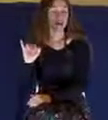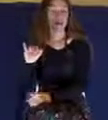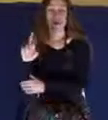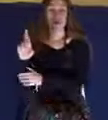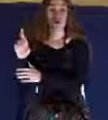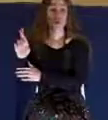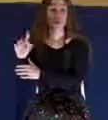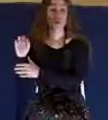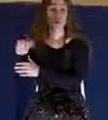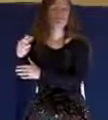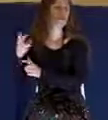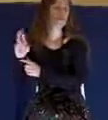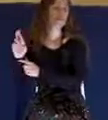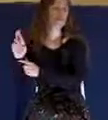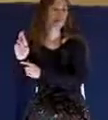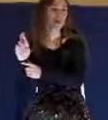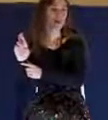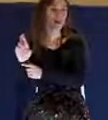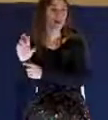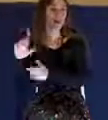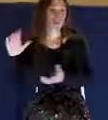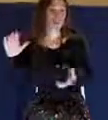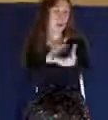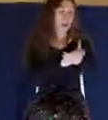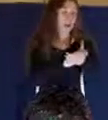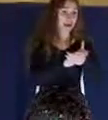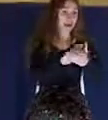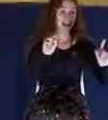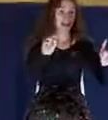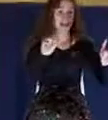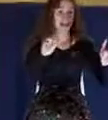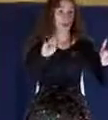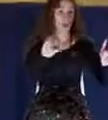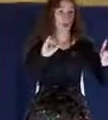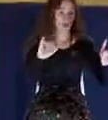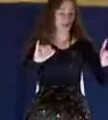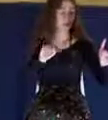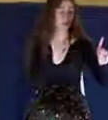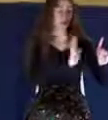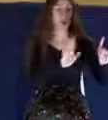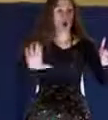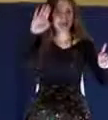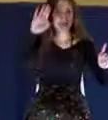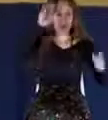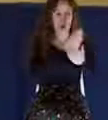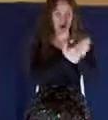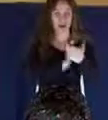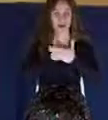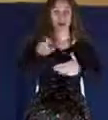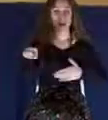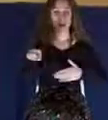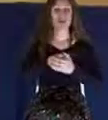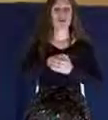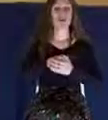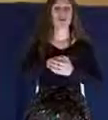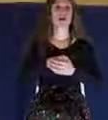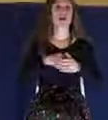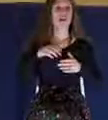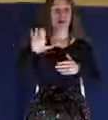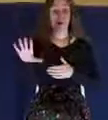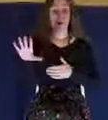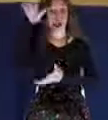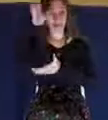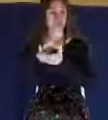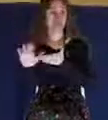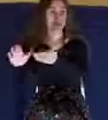Naomi's son, and later he died. Ruth then became the caretaker of Naomi. And as we look at this story,